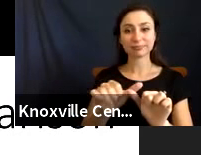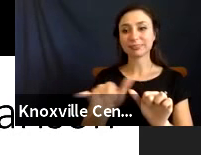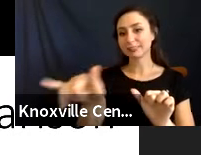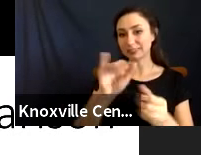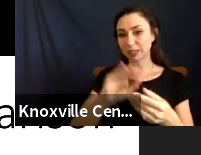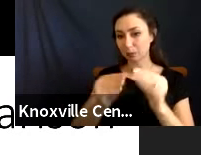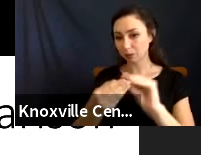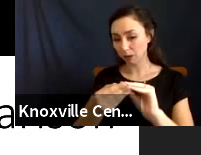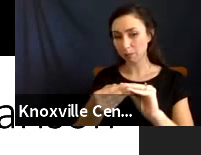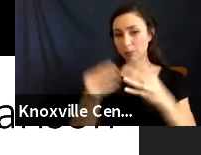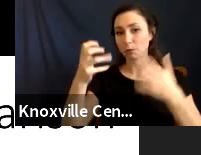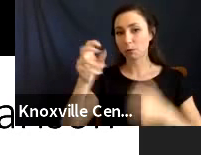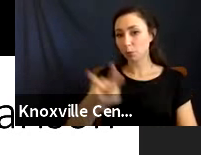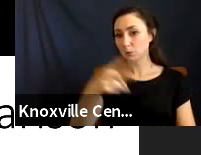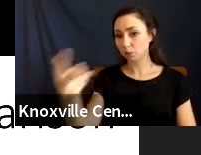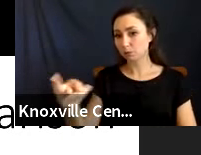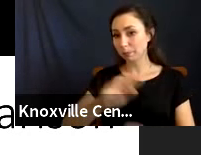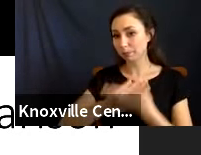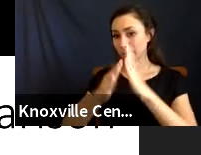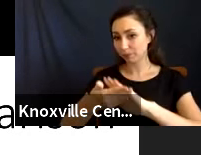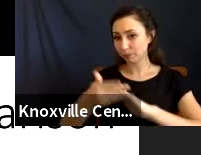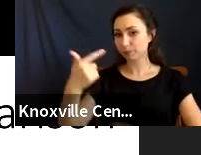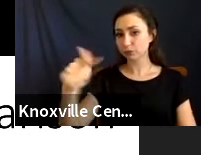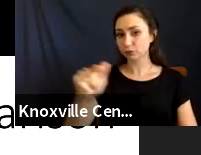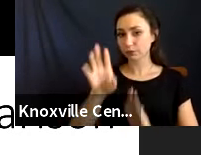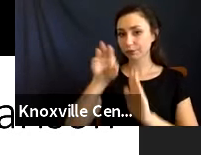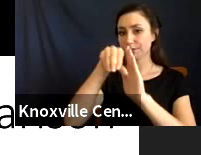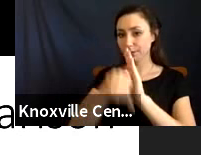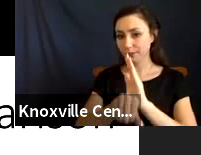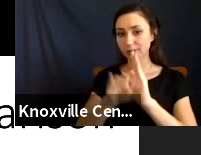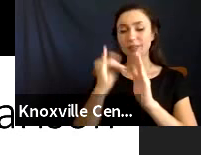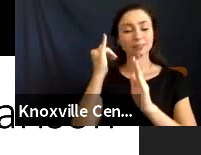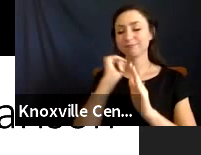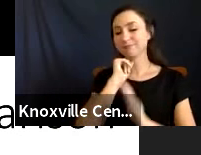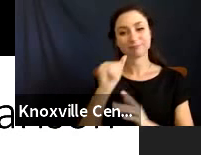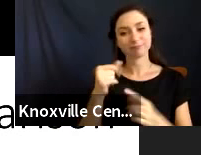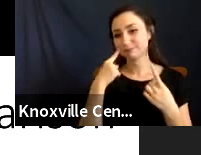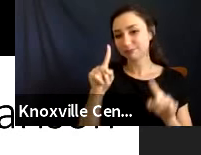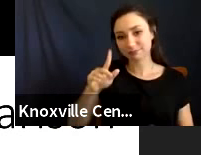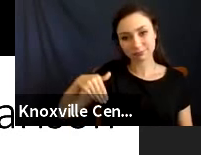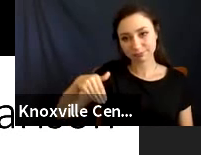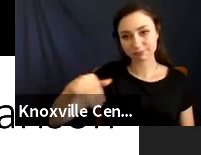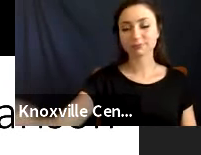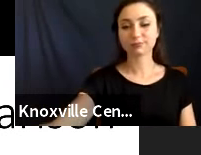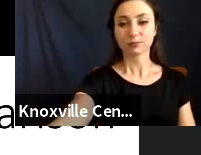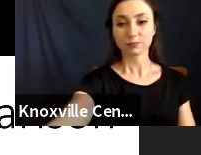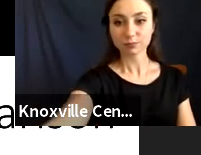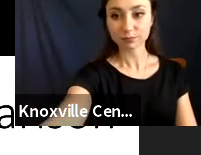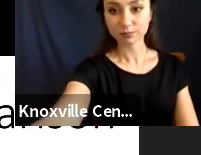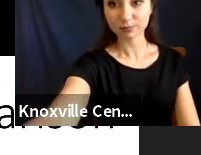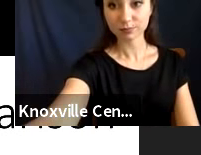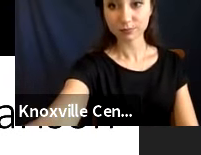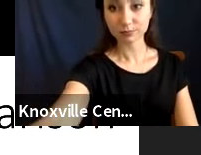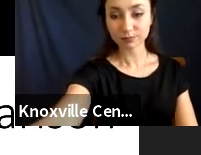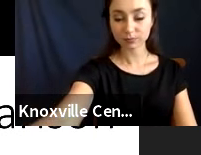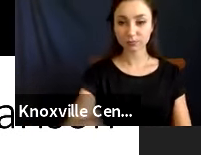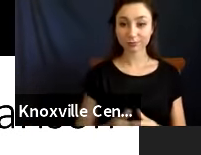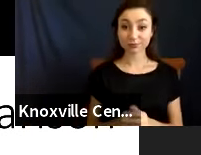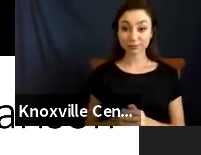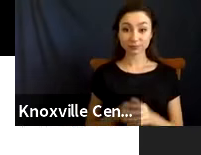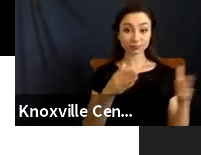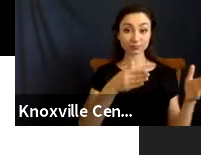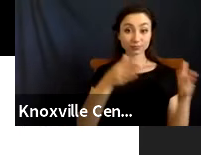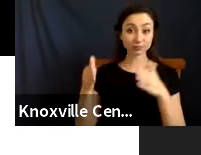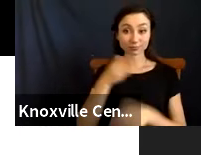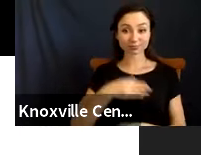number that we would flip to green on the way down, and we've not reached that number yet. And so then next slide, and